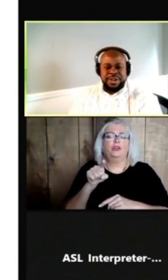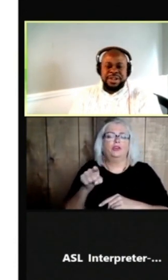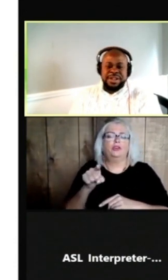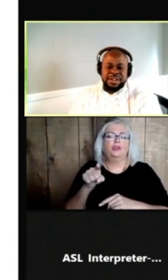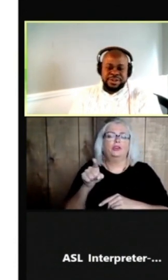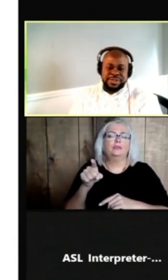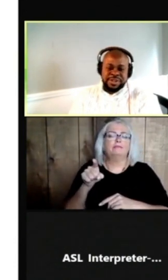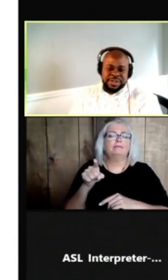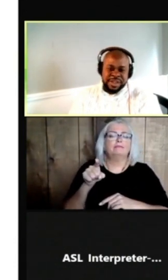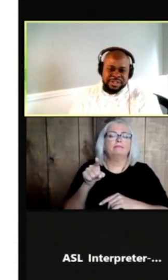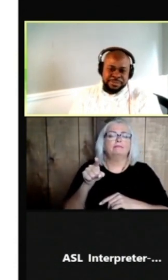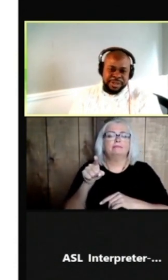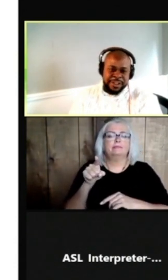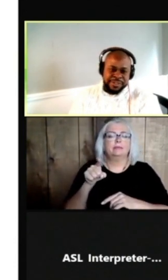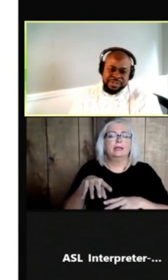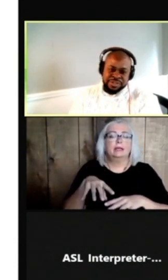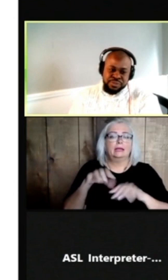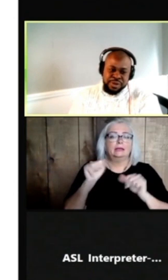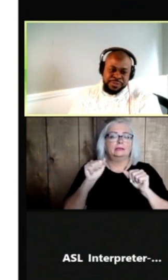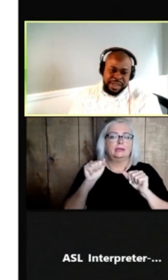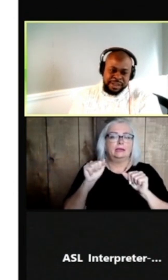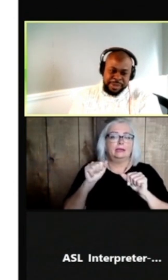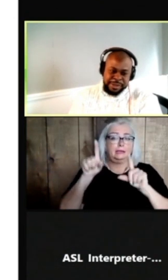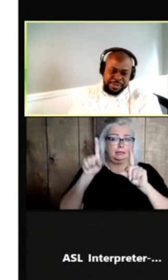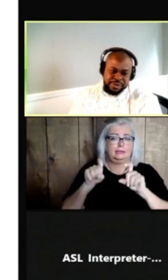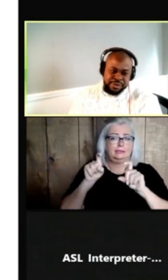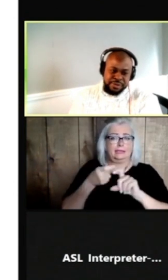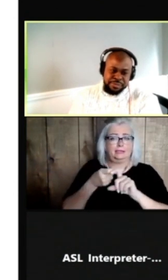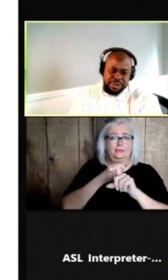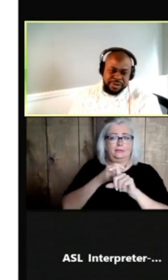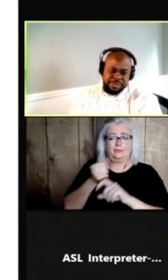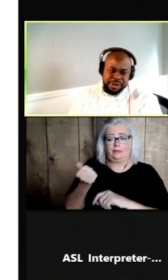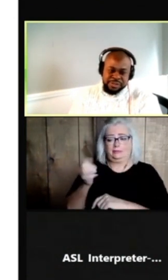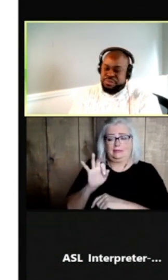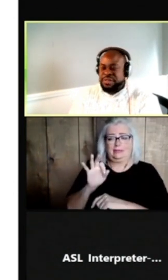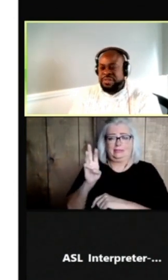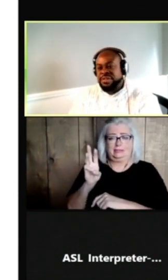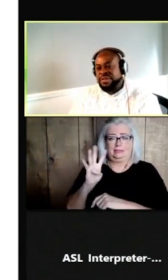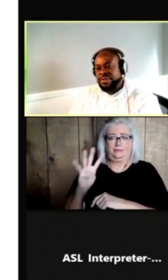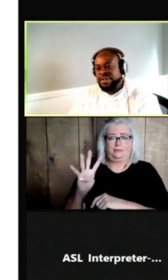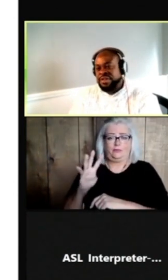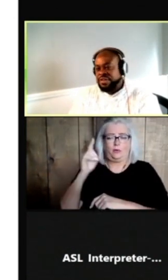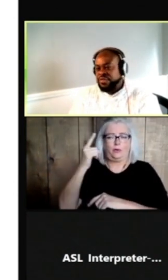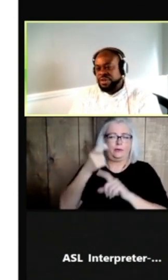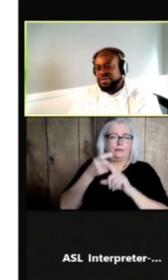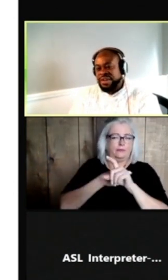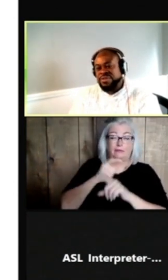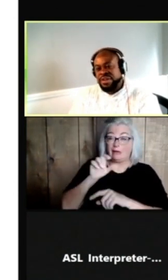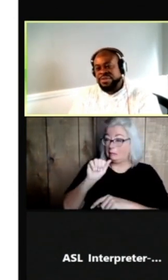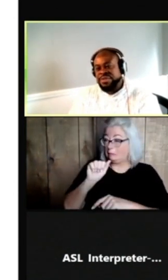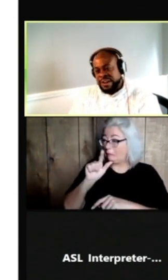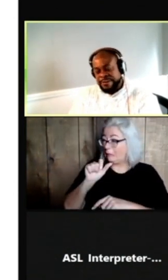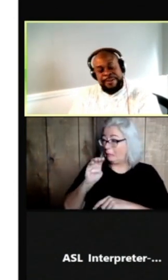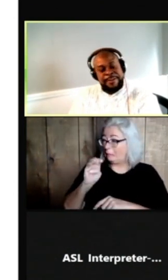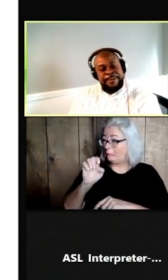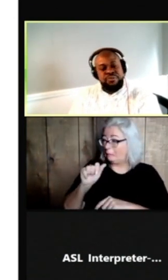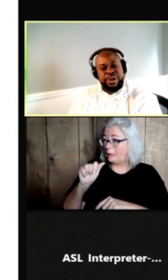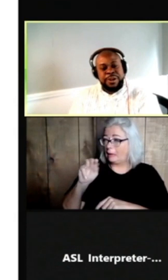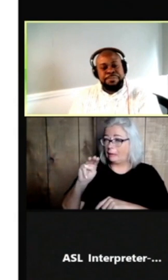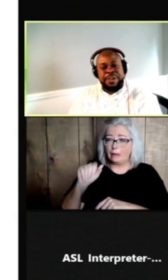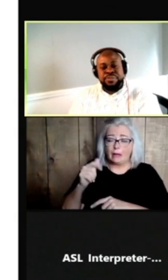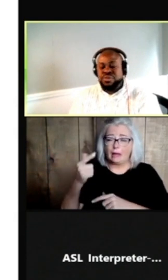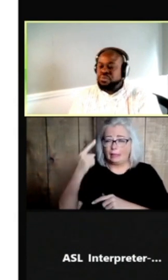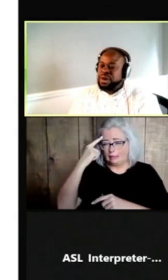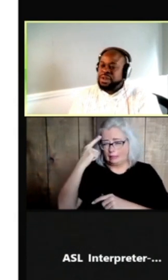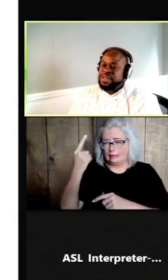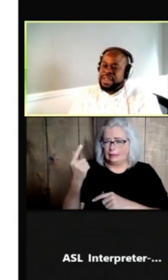1964 literacy test. I believe this is the one for Alabama. Don't quote me on it, but it's one of these literacy tests from a steep southern state